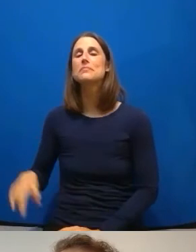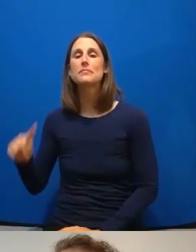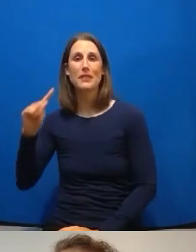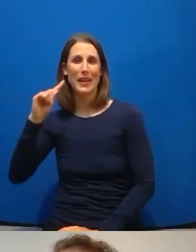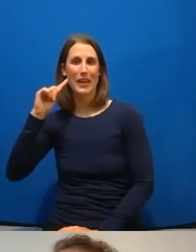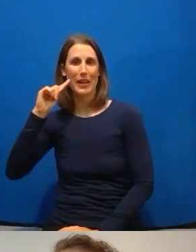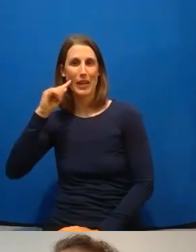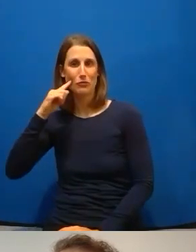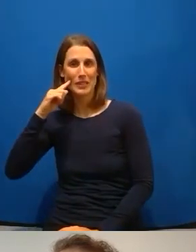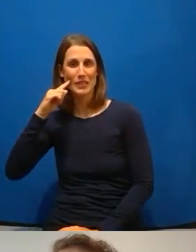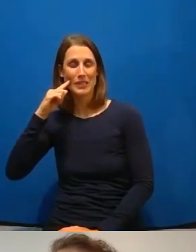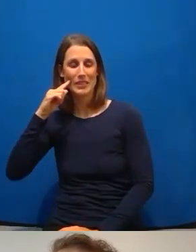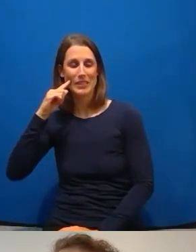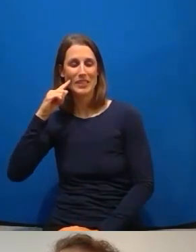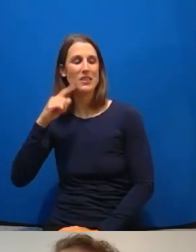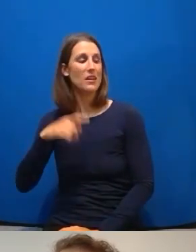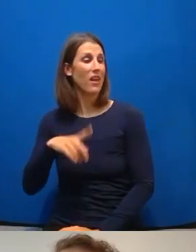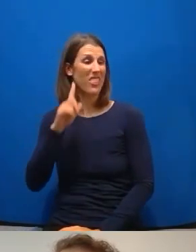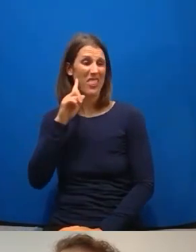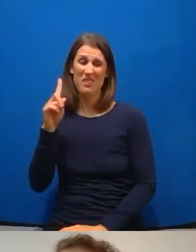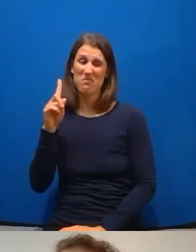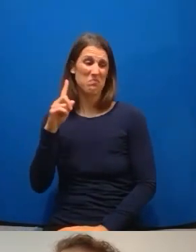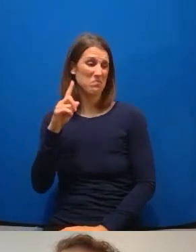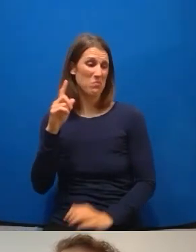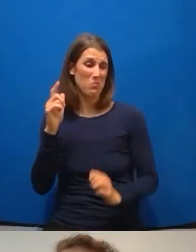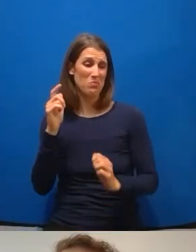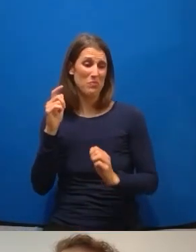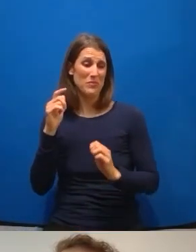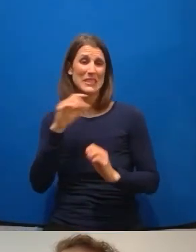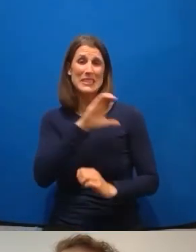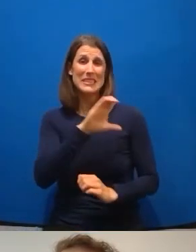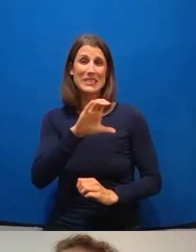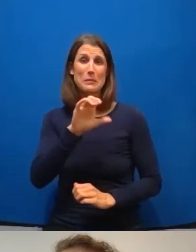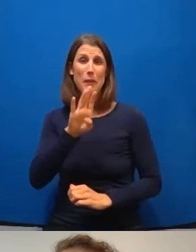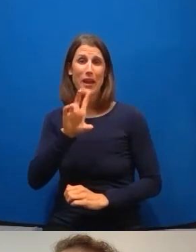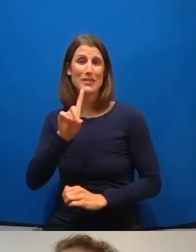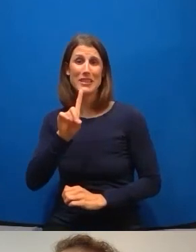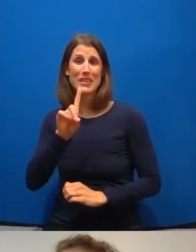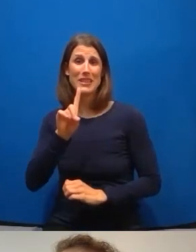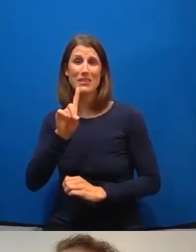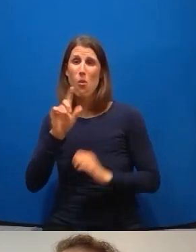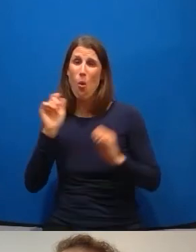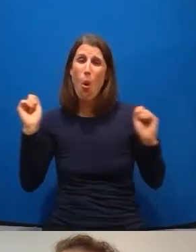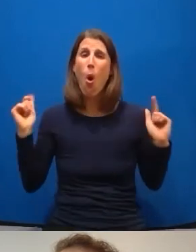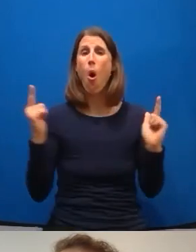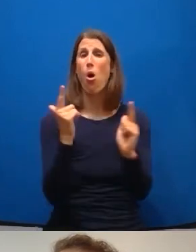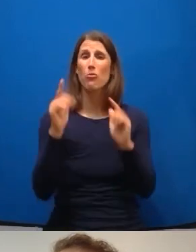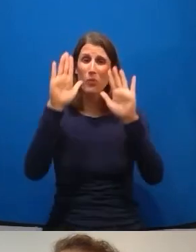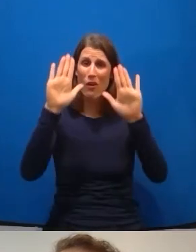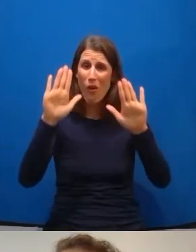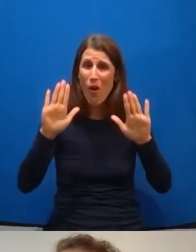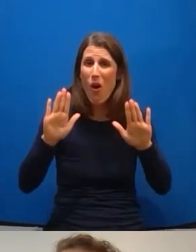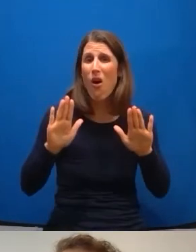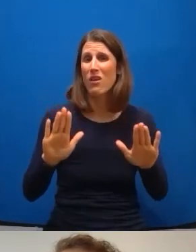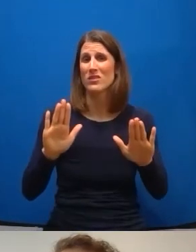really great things, and it means a lot. It means more than we know, I think, to our students and their families. So